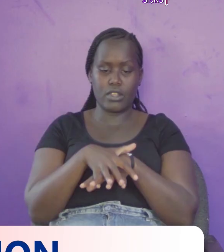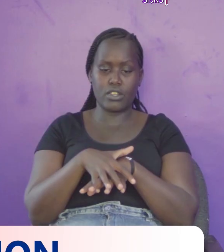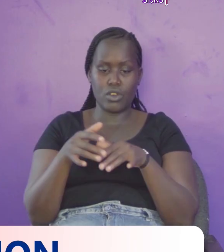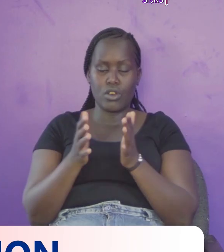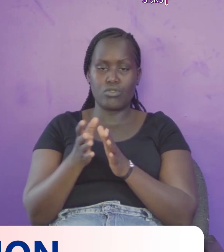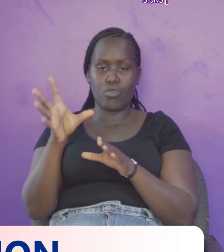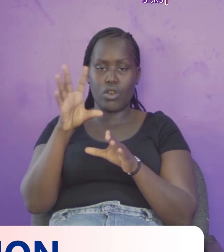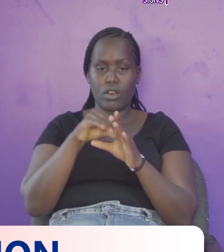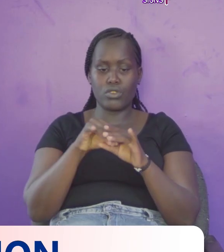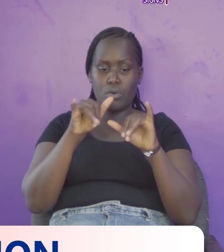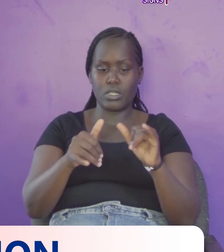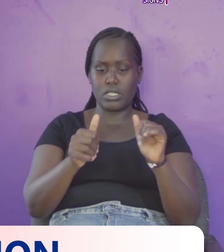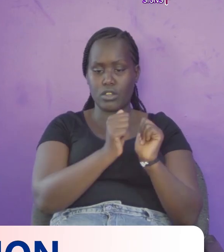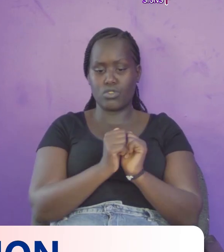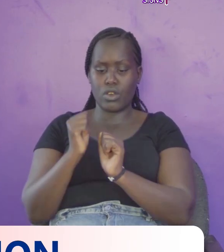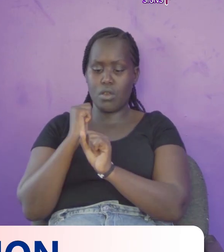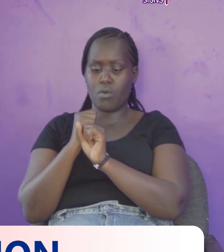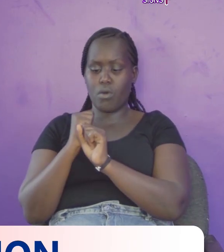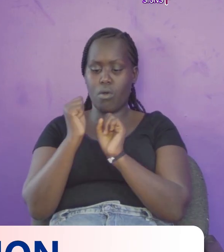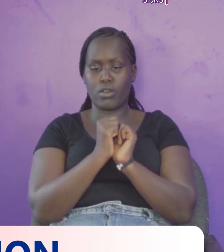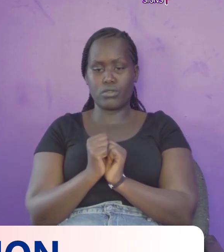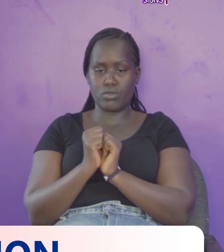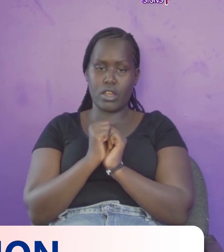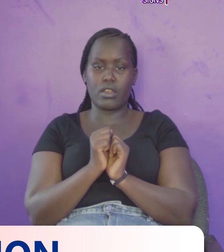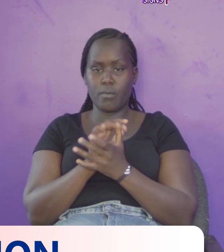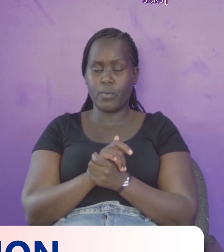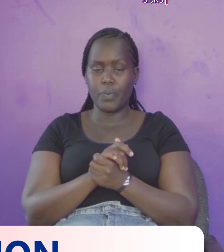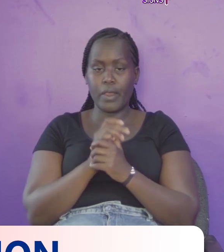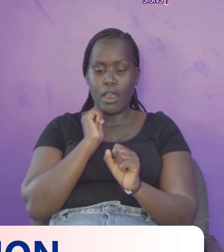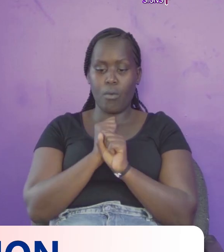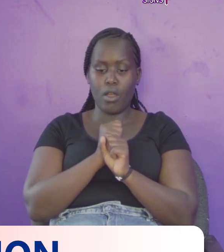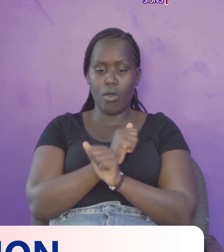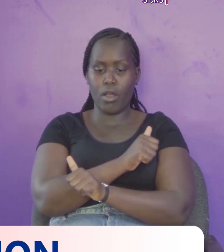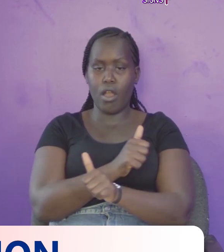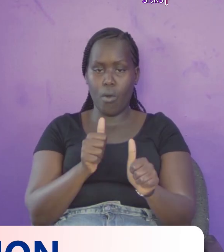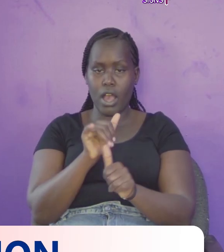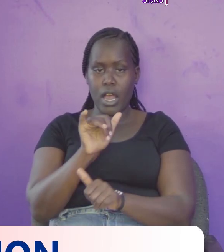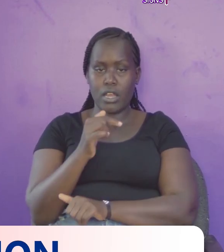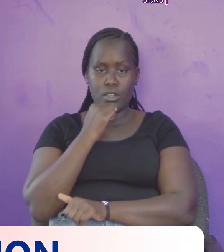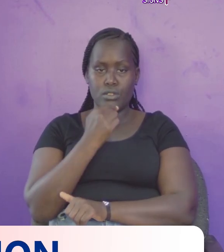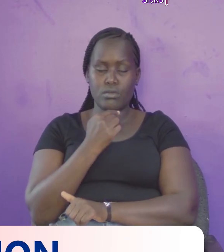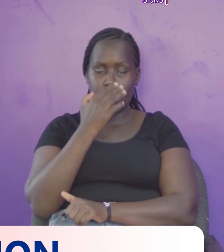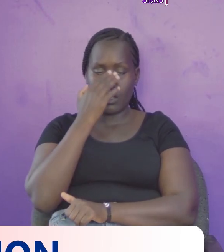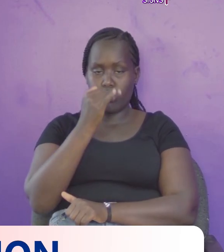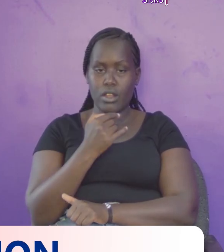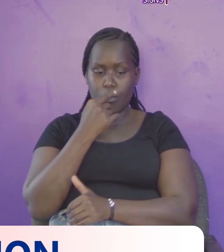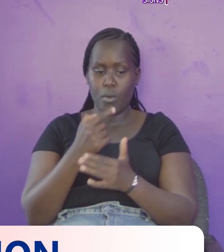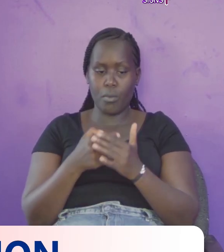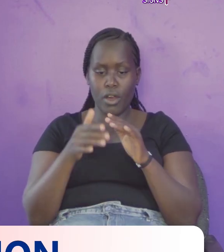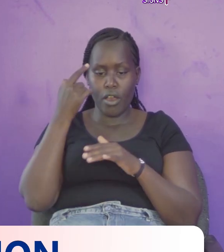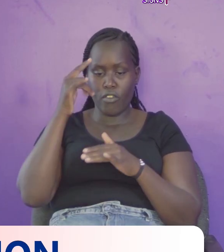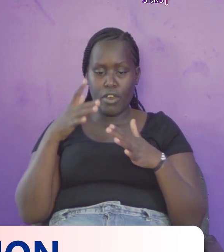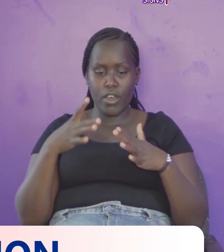tukae pamoja, tufanye vitu pamoja. And it is working very well, Mr. Jonah. That's why I've told you that for the people that are